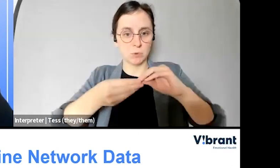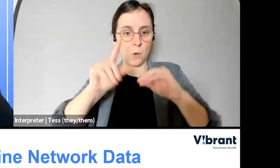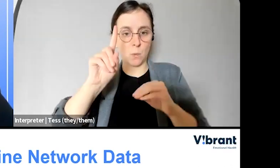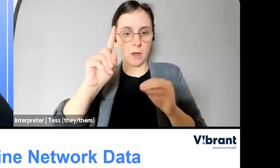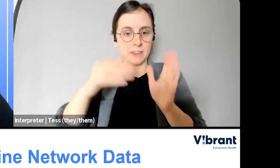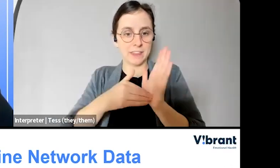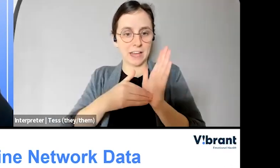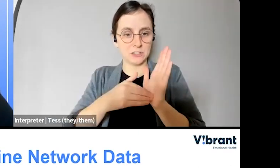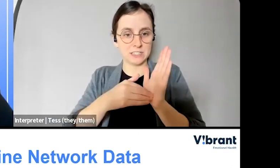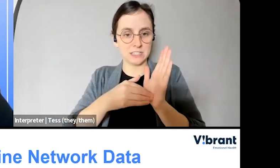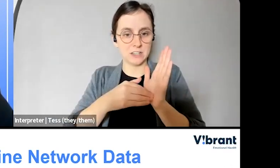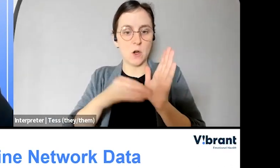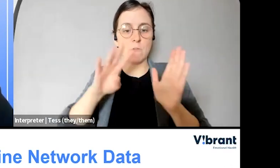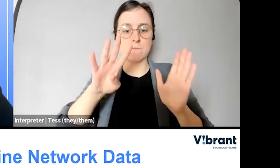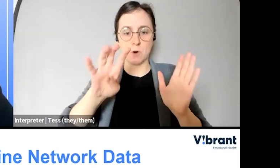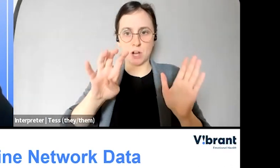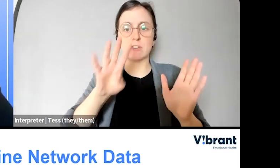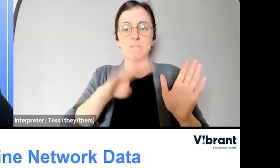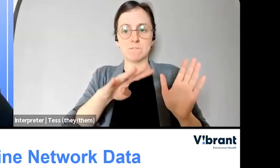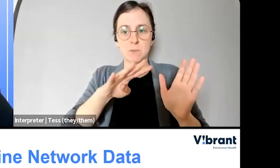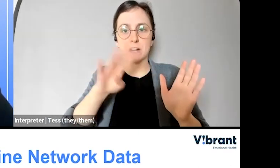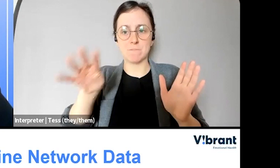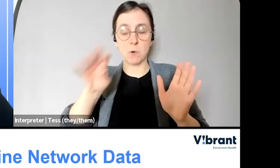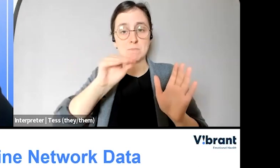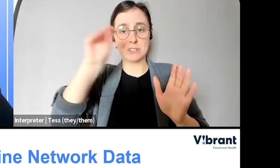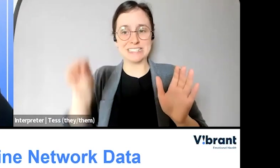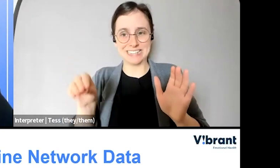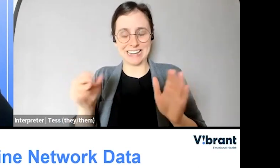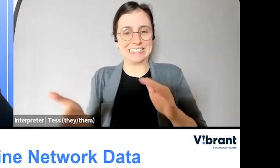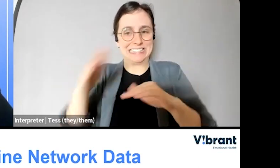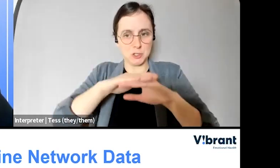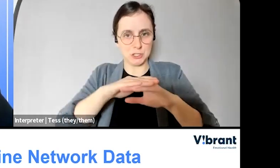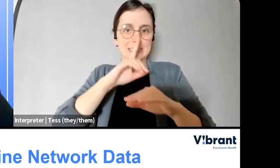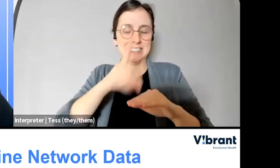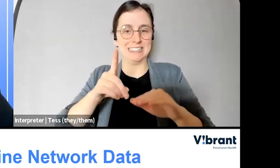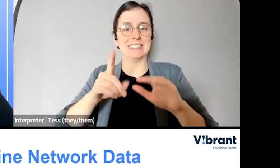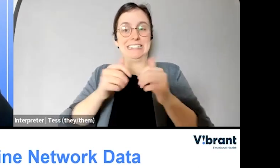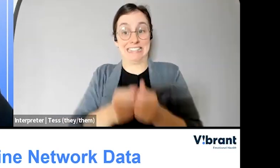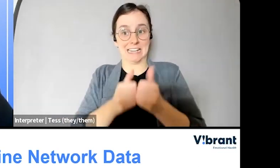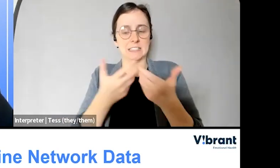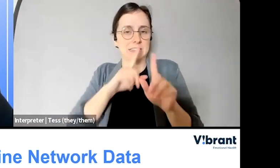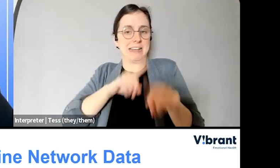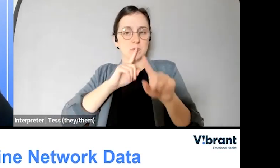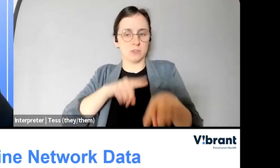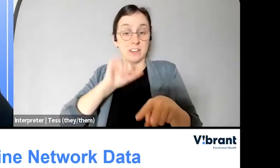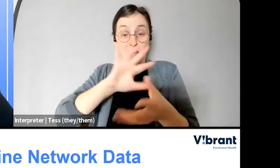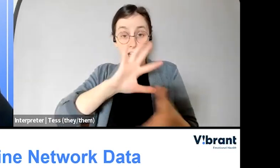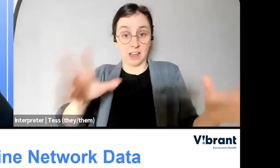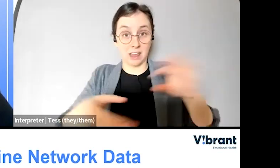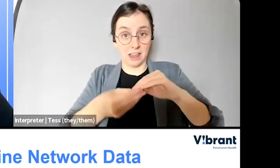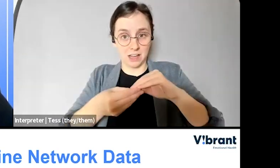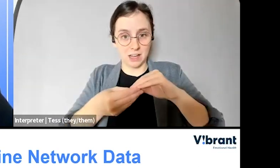1,445% increase in texts answered. That also represents a little bit more than 172,000